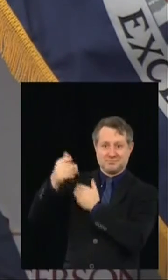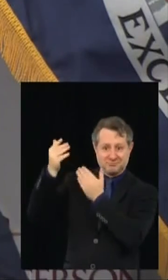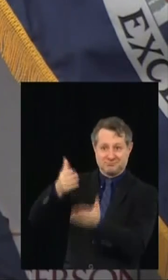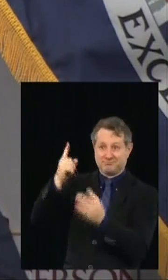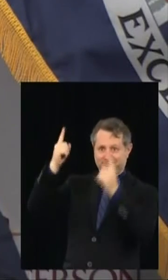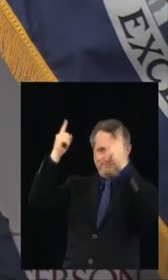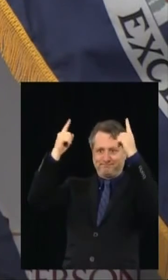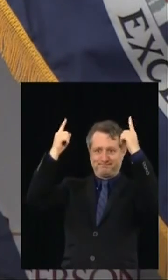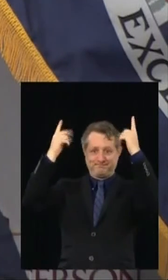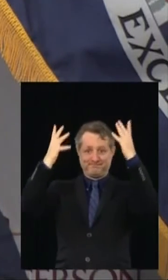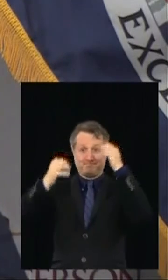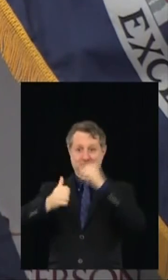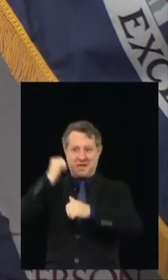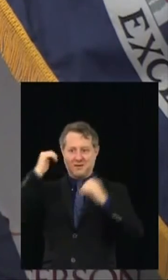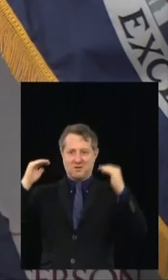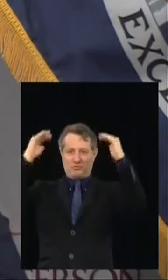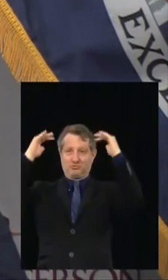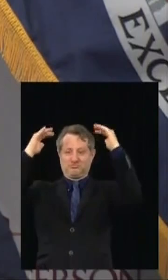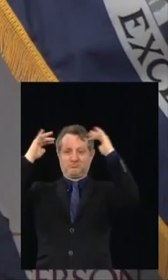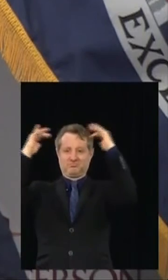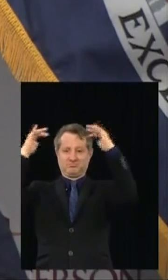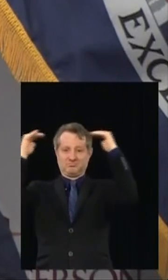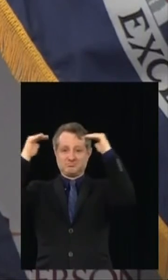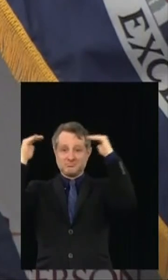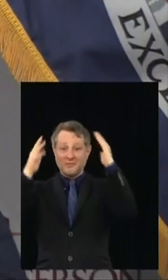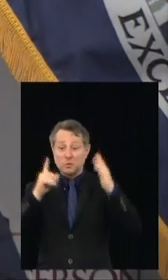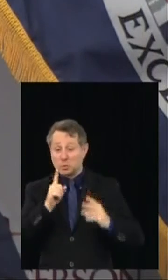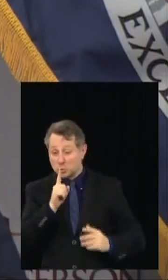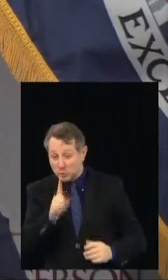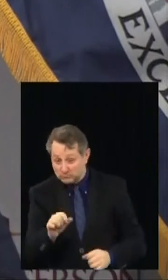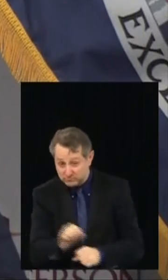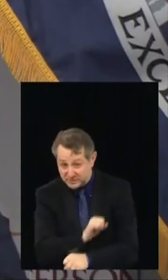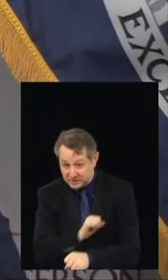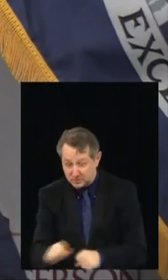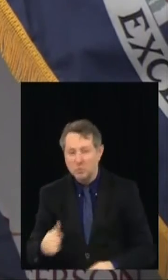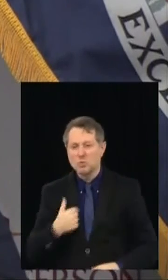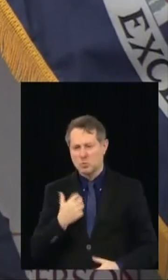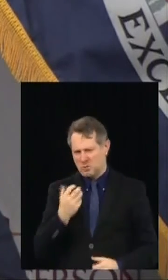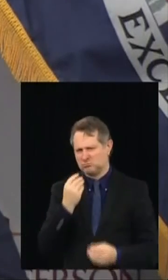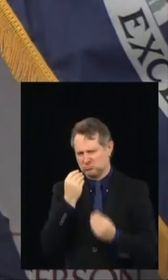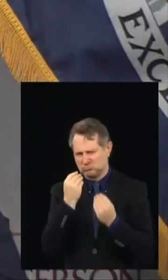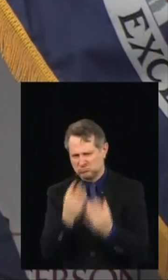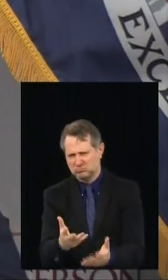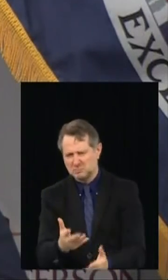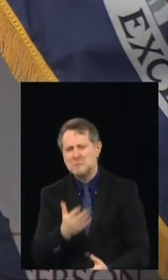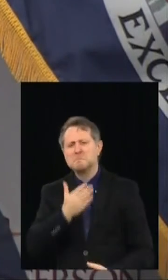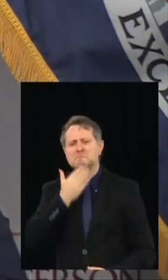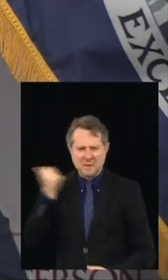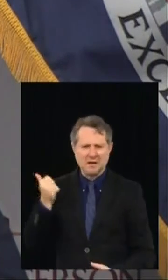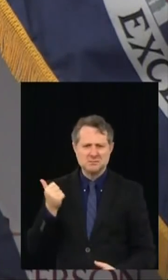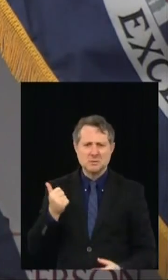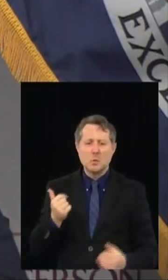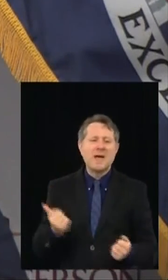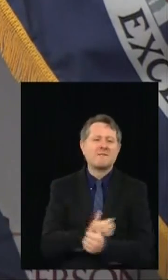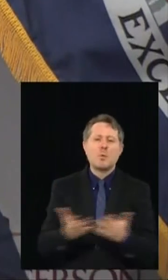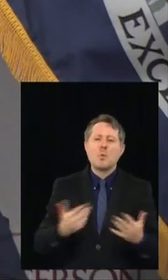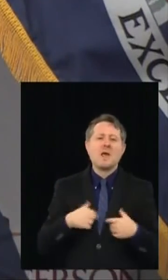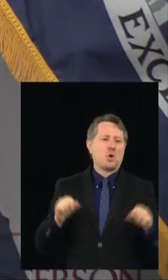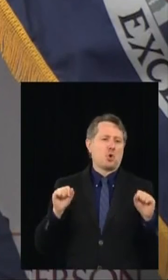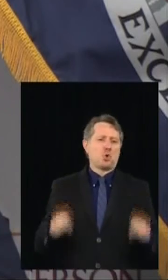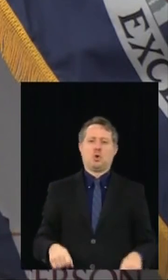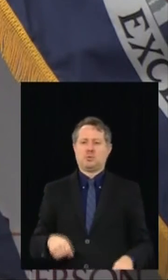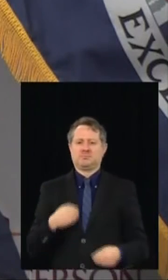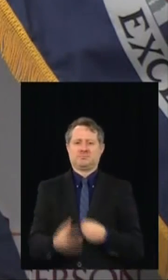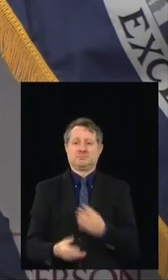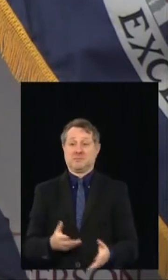make sure the same is true until this is over. We did everything we could. And testing